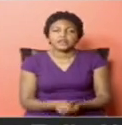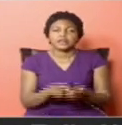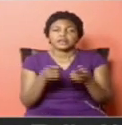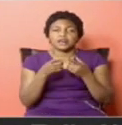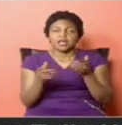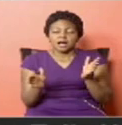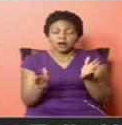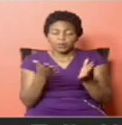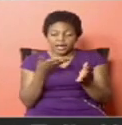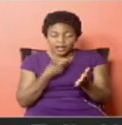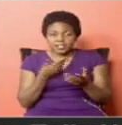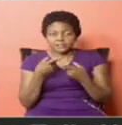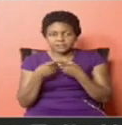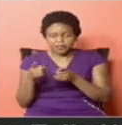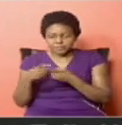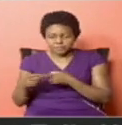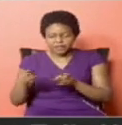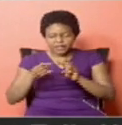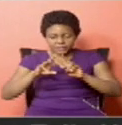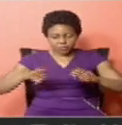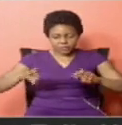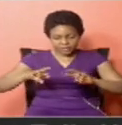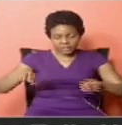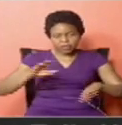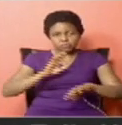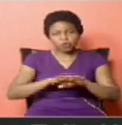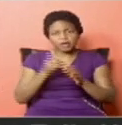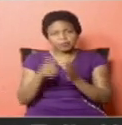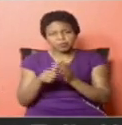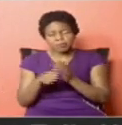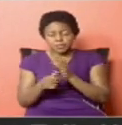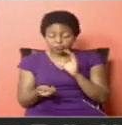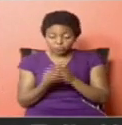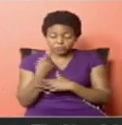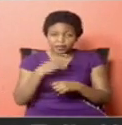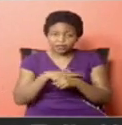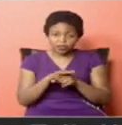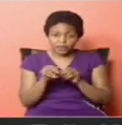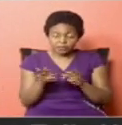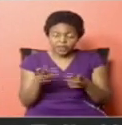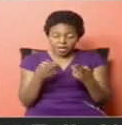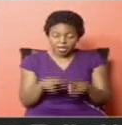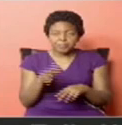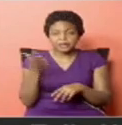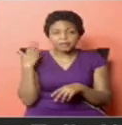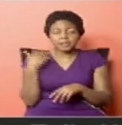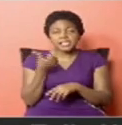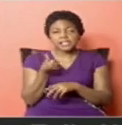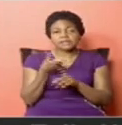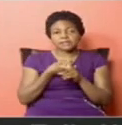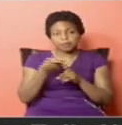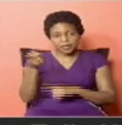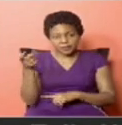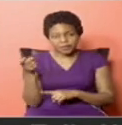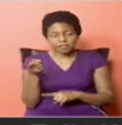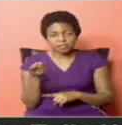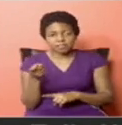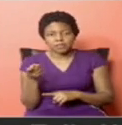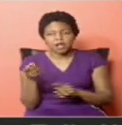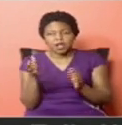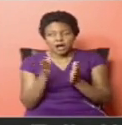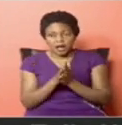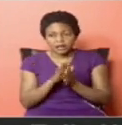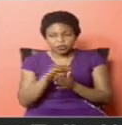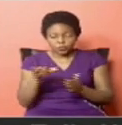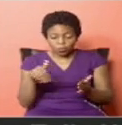rapid assessment studies on the impact of COVID have been undertaken in the past 6 months. And